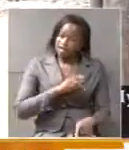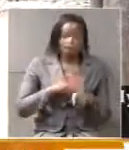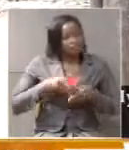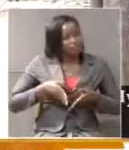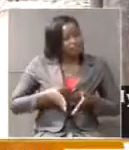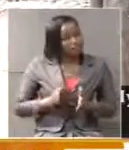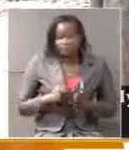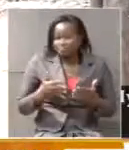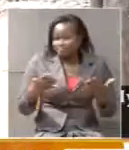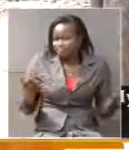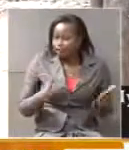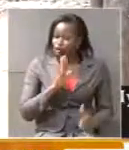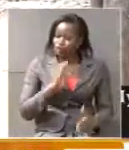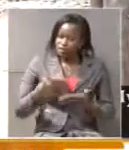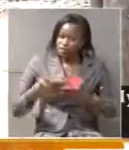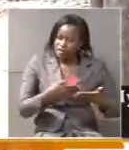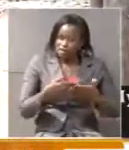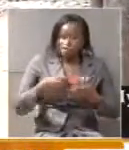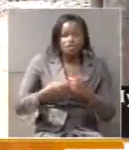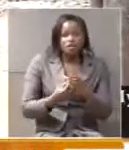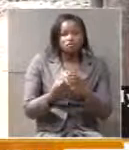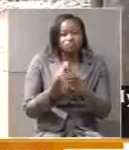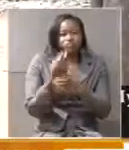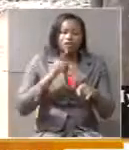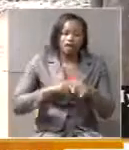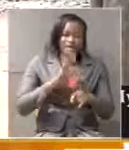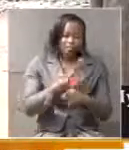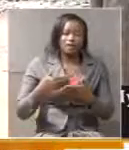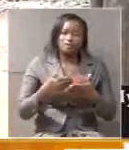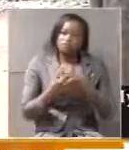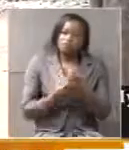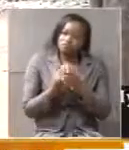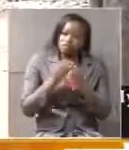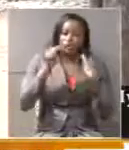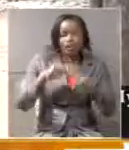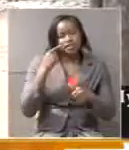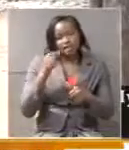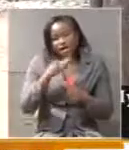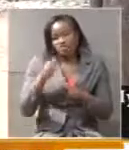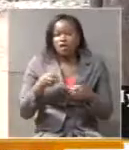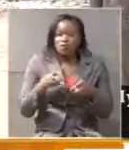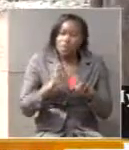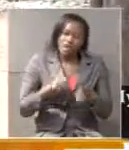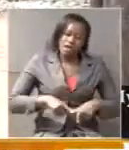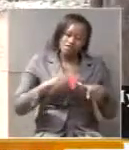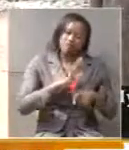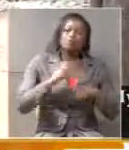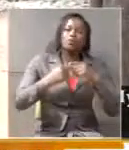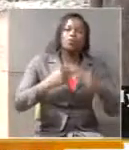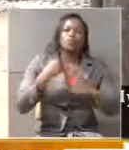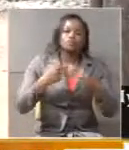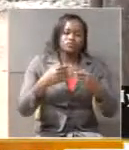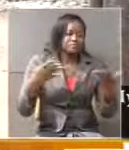azaala. Mwana wakule, wanakula, ngatuku yize chokola. Kasa unabirango